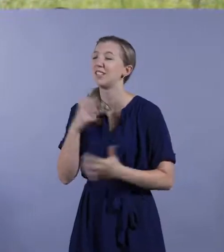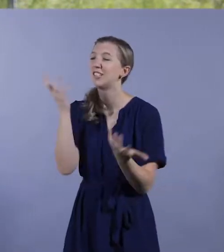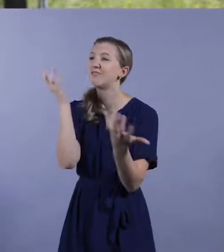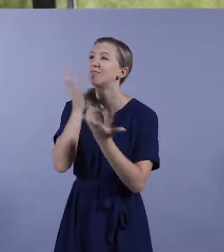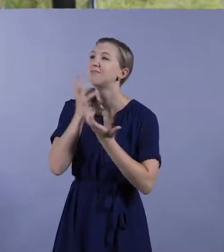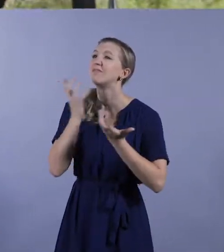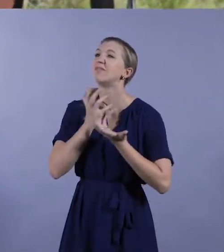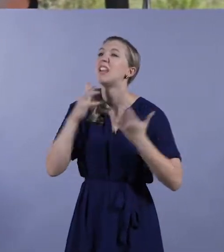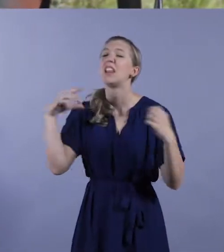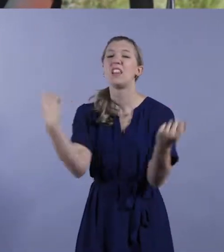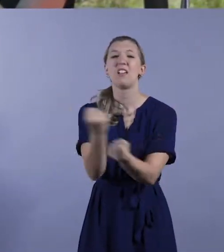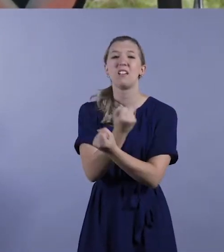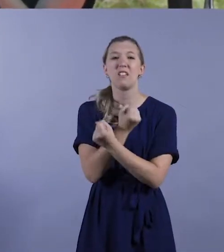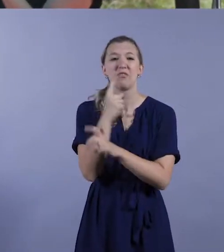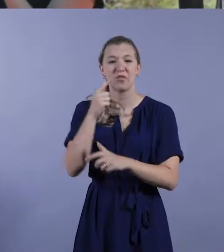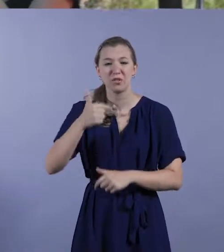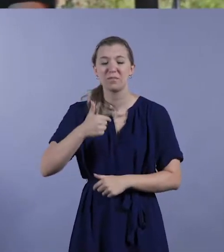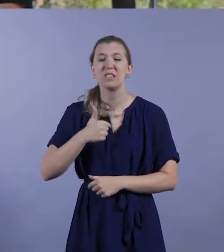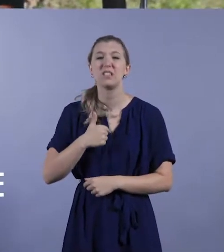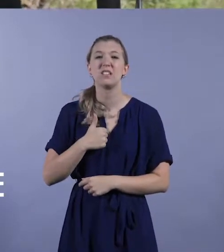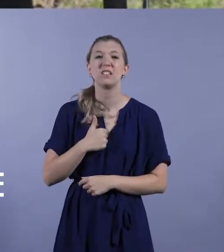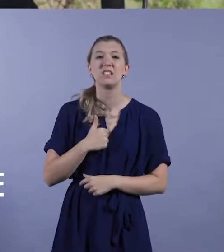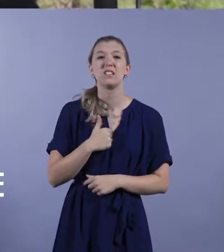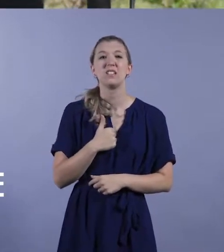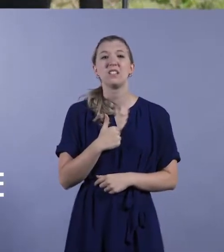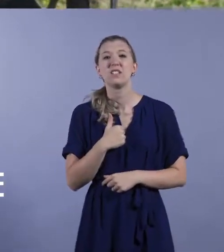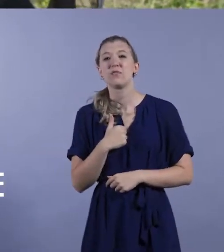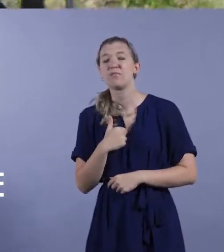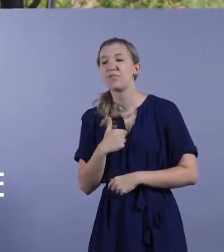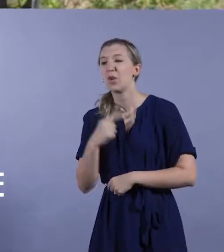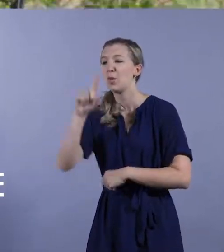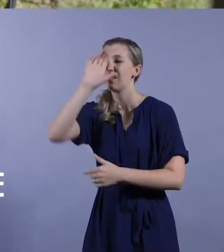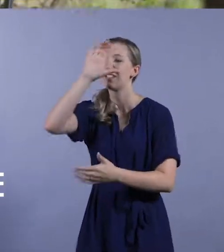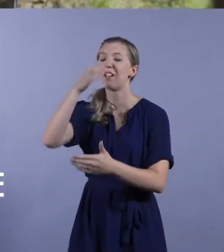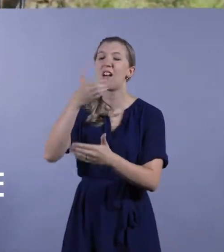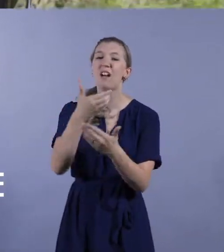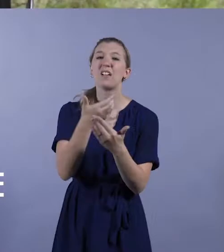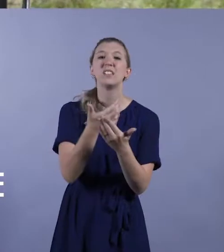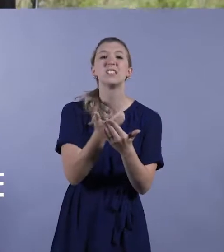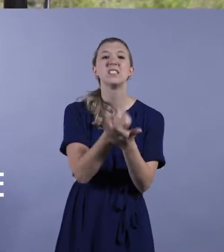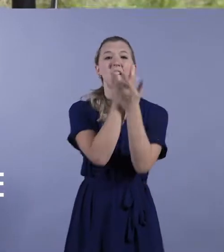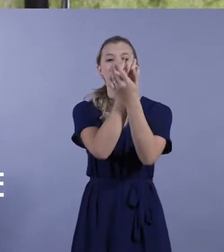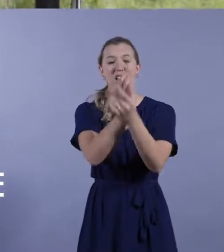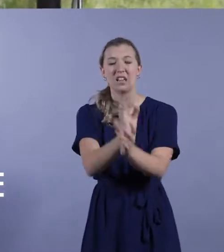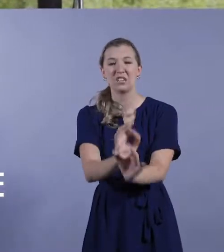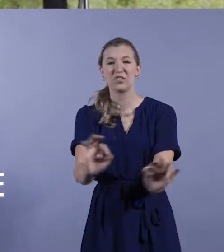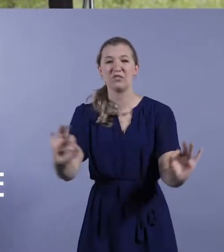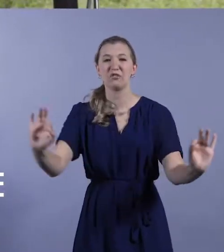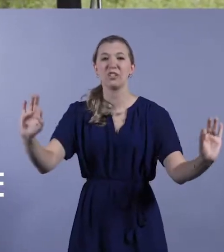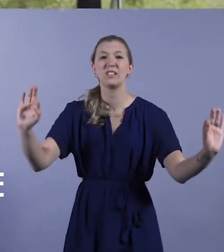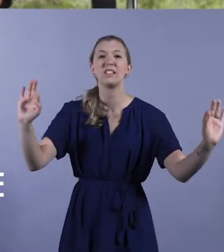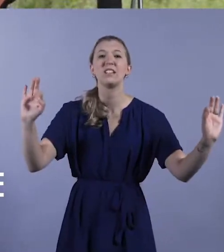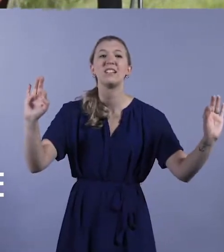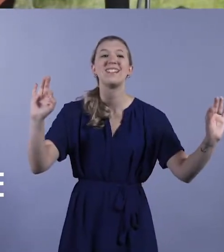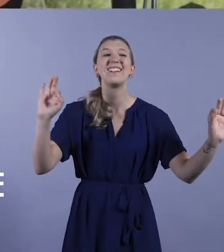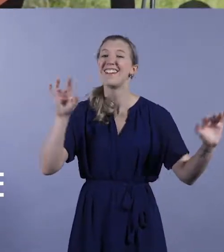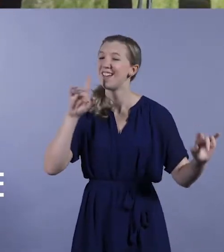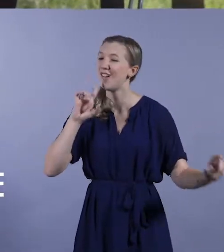His love for me, who the sun sets